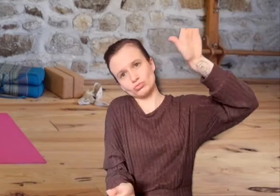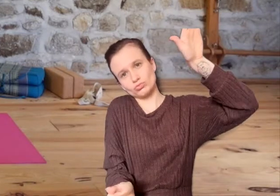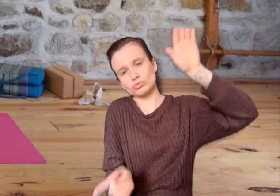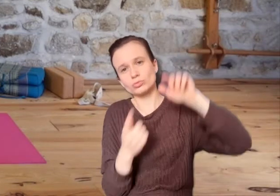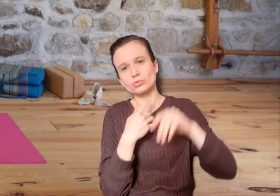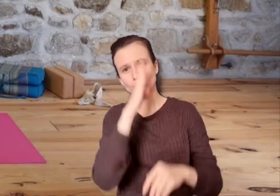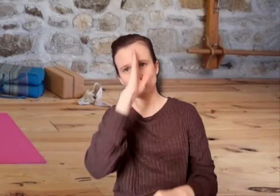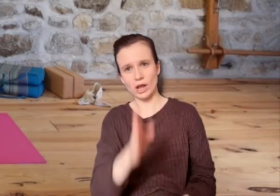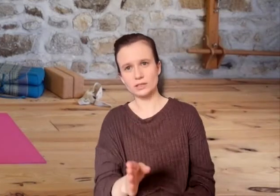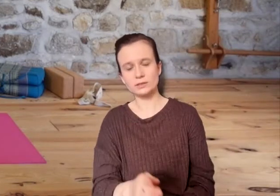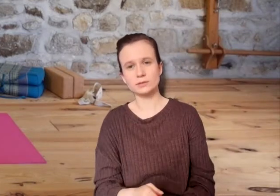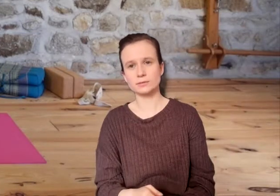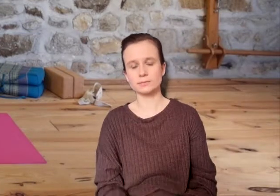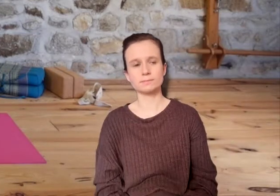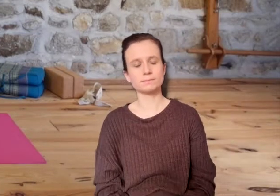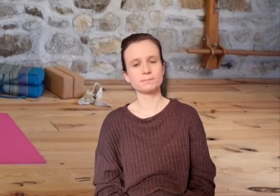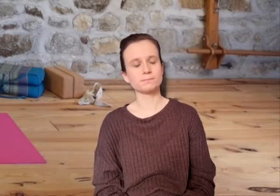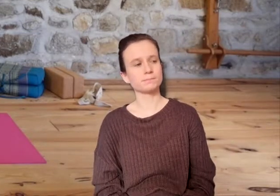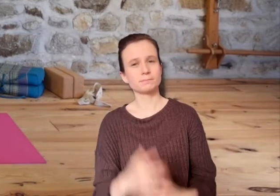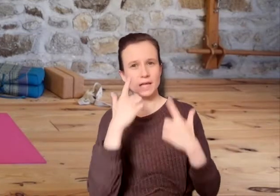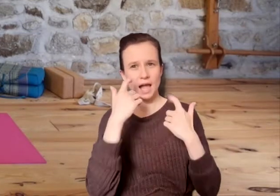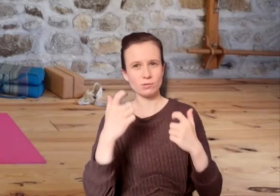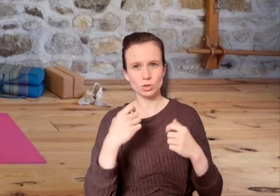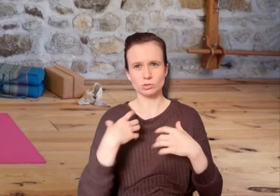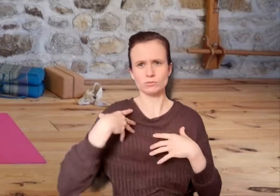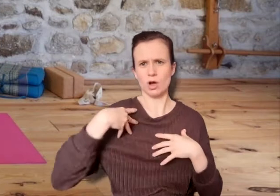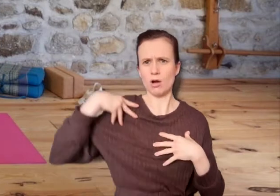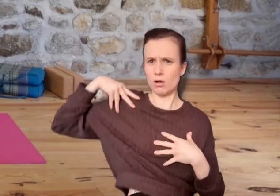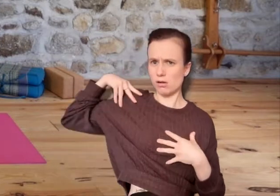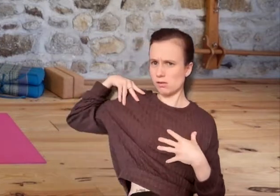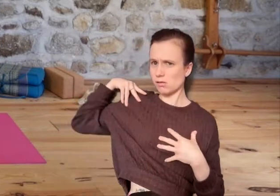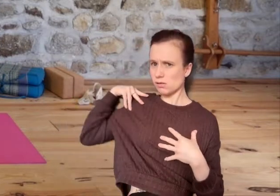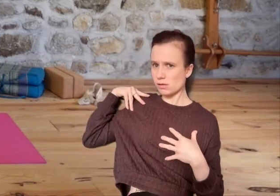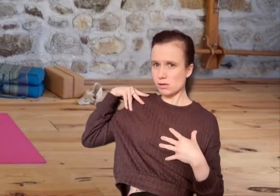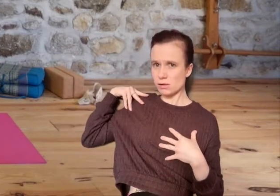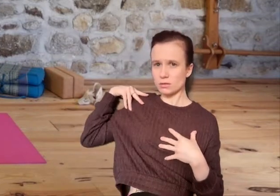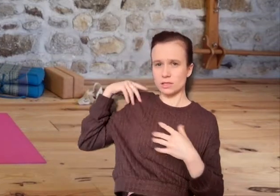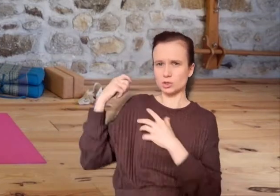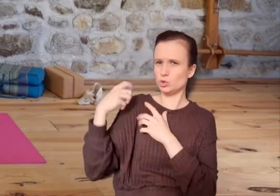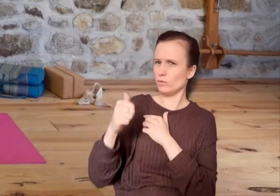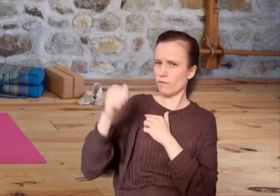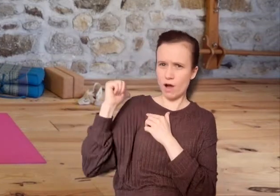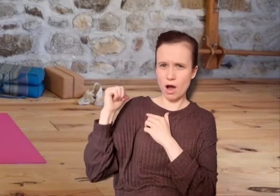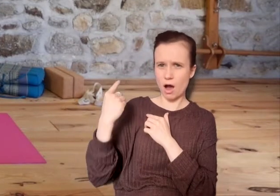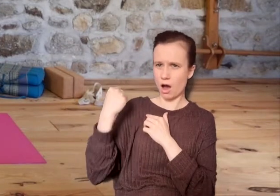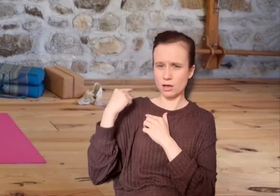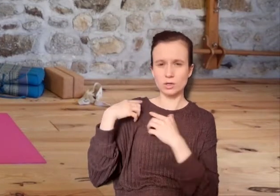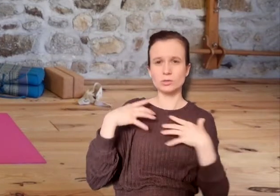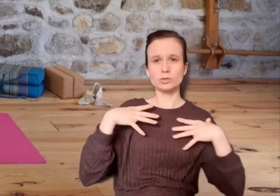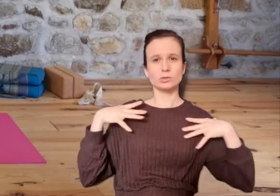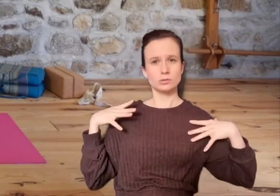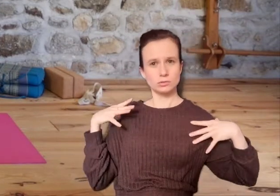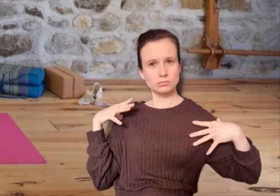not opening that shoulder beyond its capacity in order to try to turn the body, yeah? Let the body turn on its